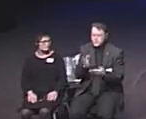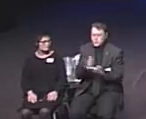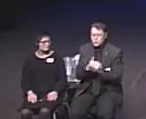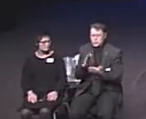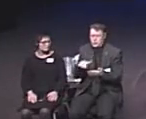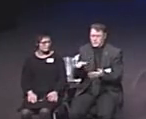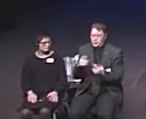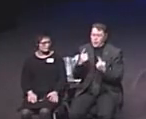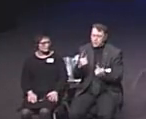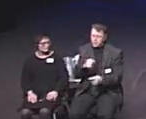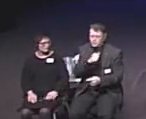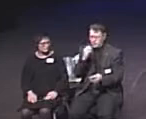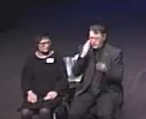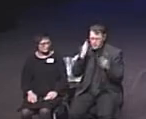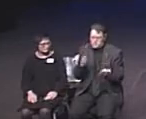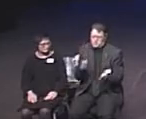children in special.